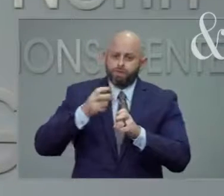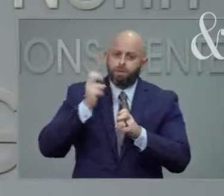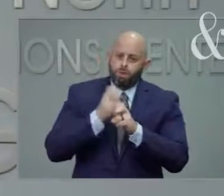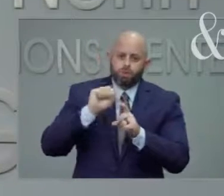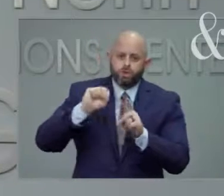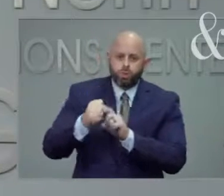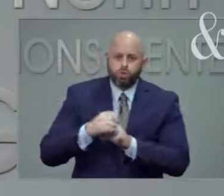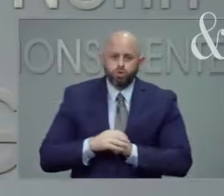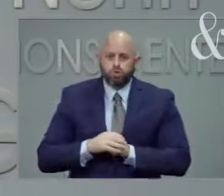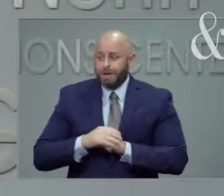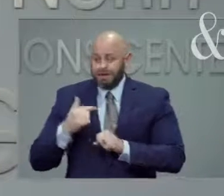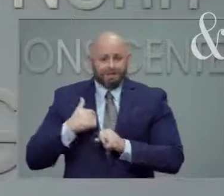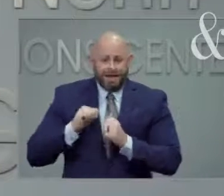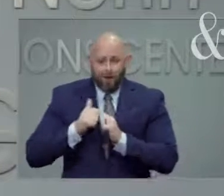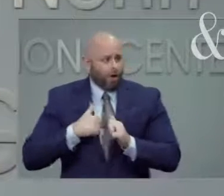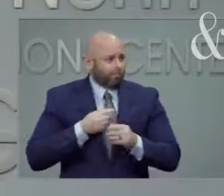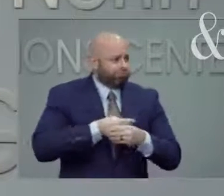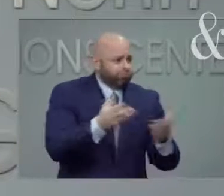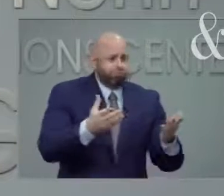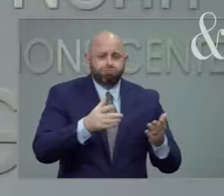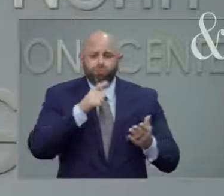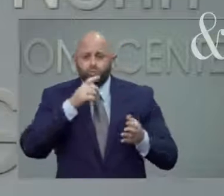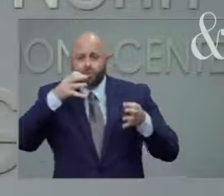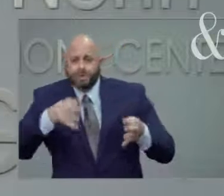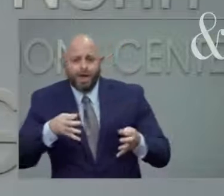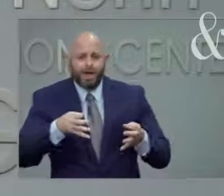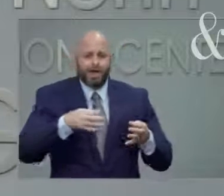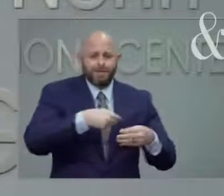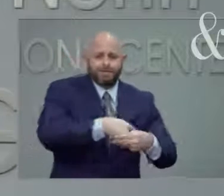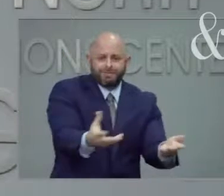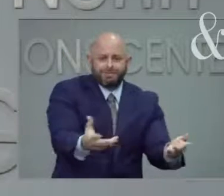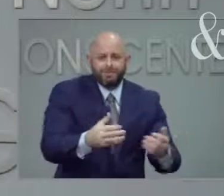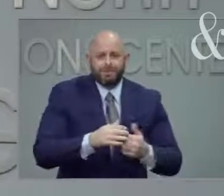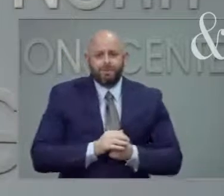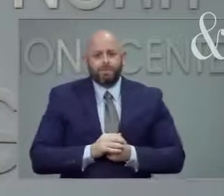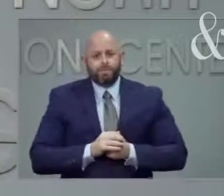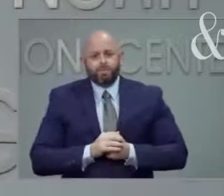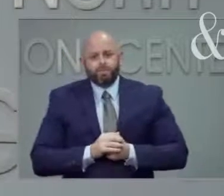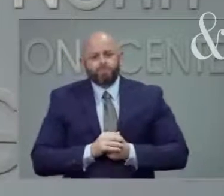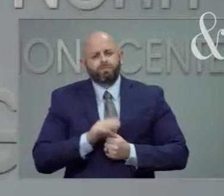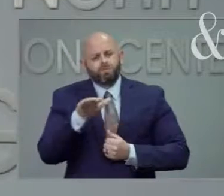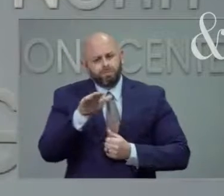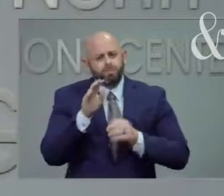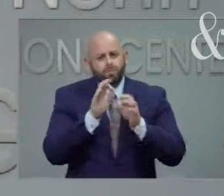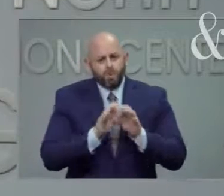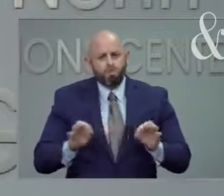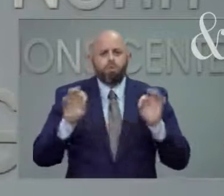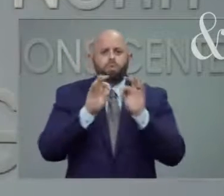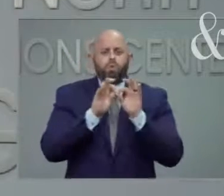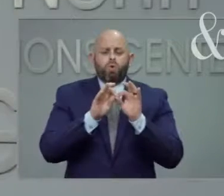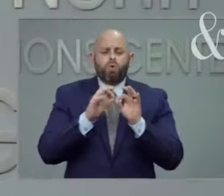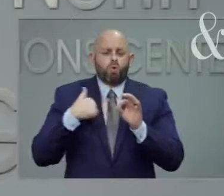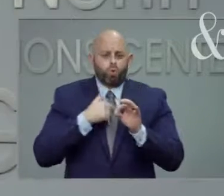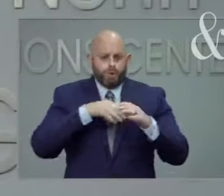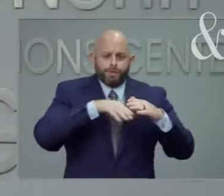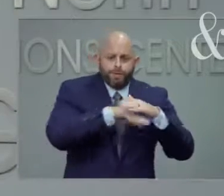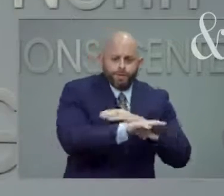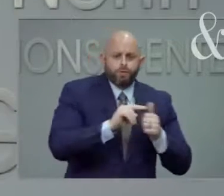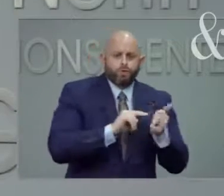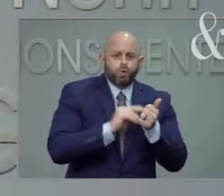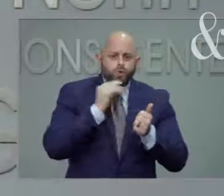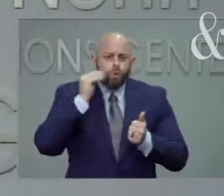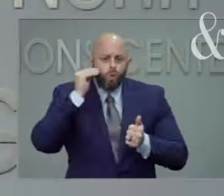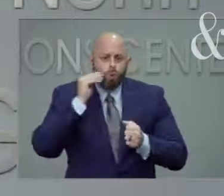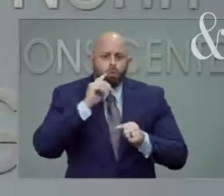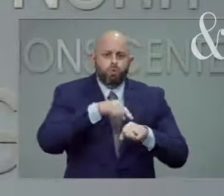difficult thing to do to prioritize. I think it's been important that we've gone into our long-term care facilities